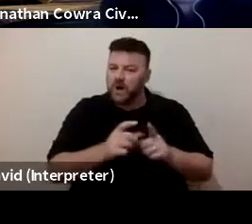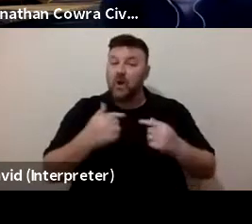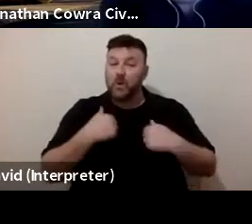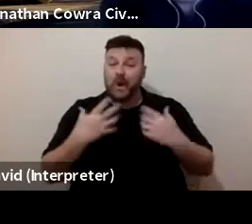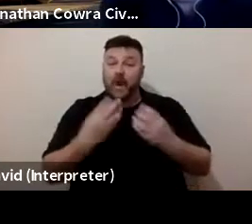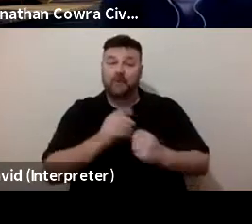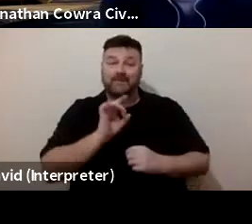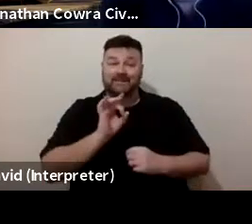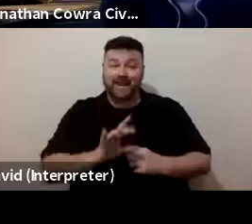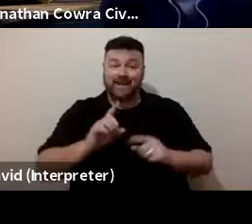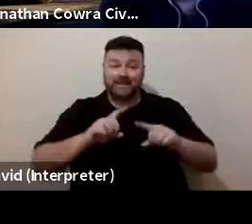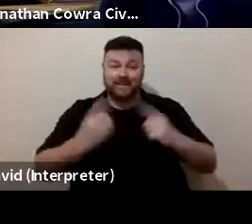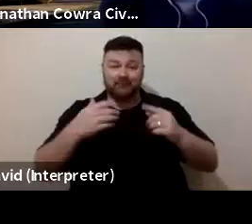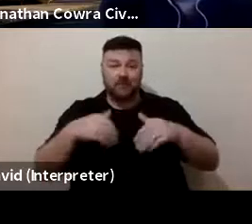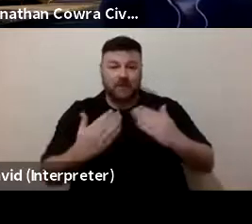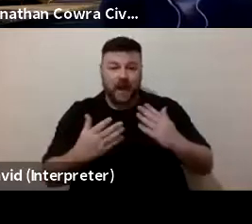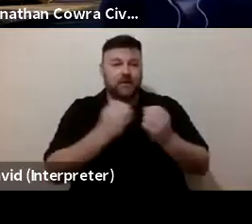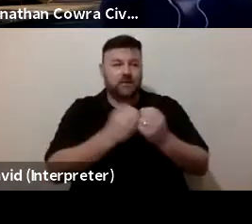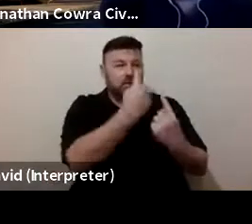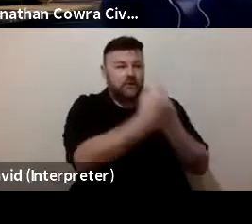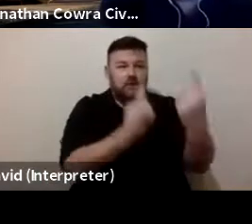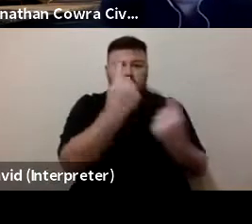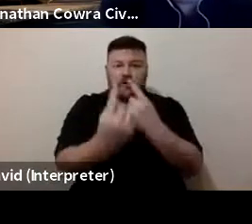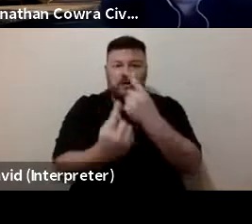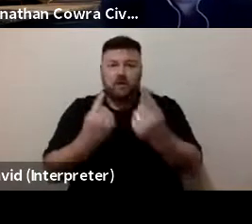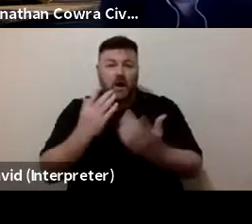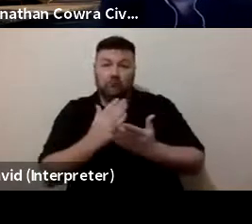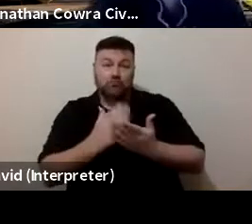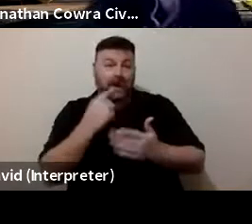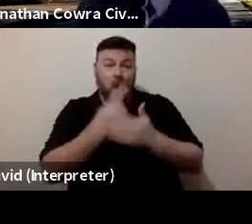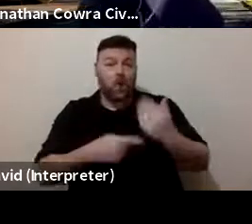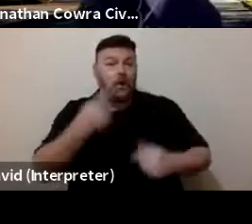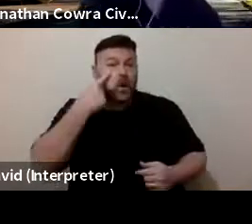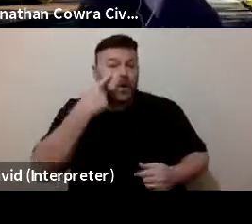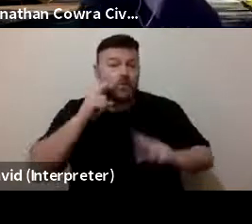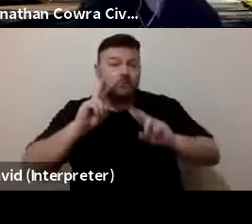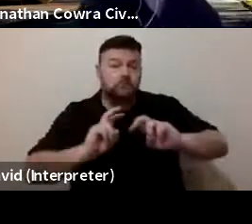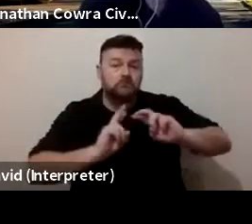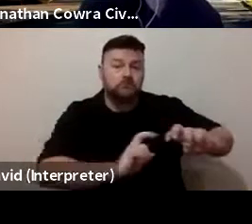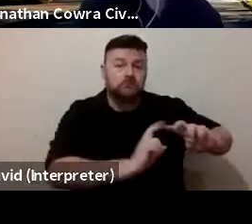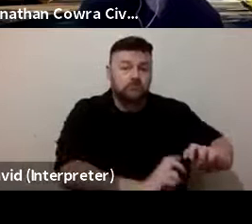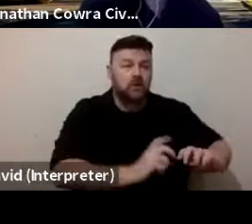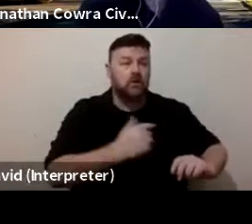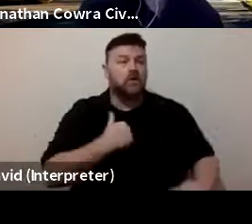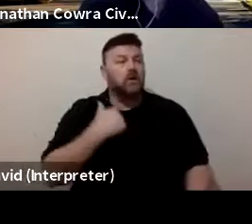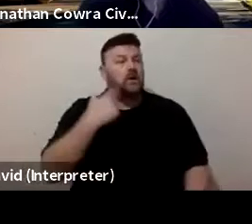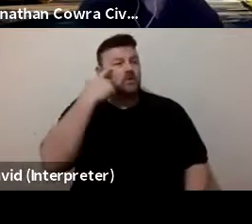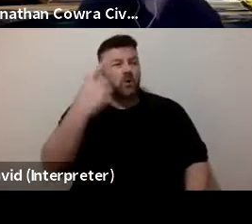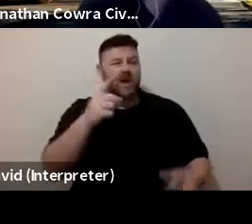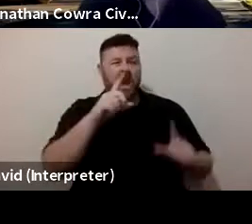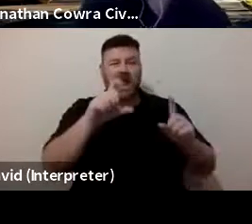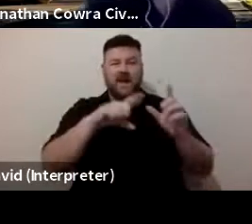basically going through a process of investigation where we developed a sort of care factor rating system